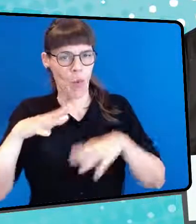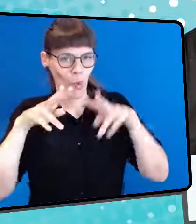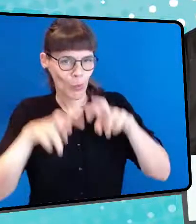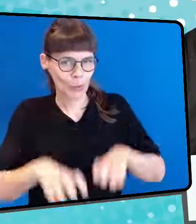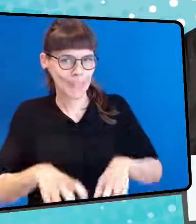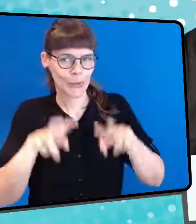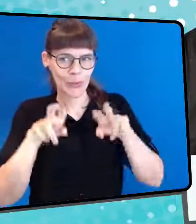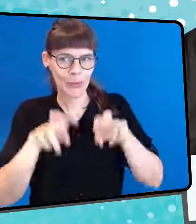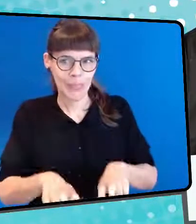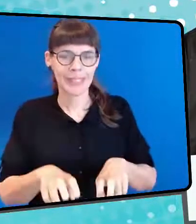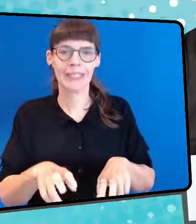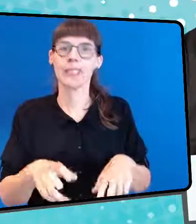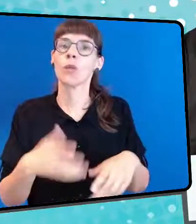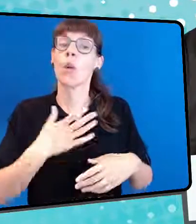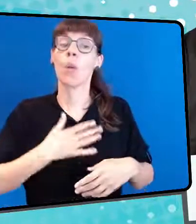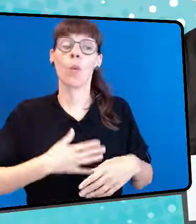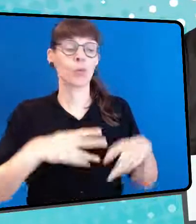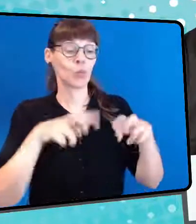our research teams.